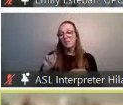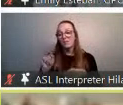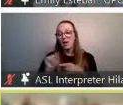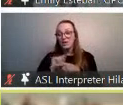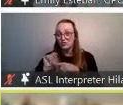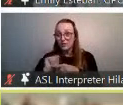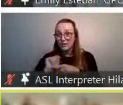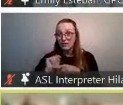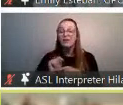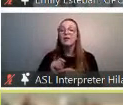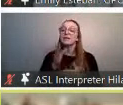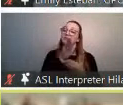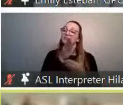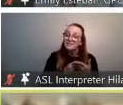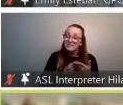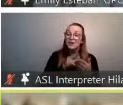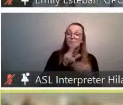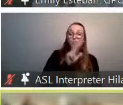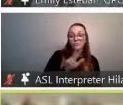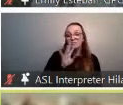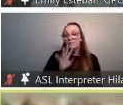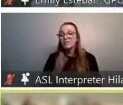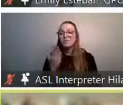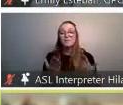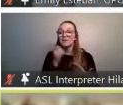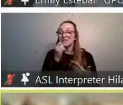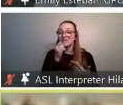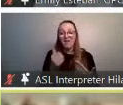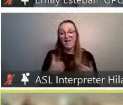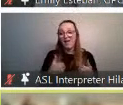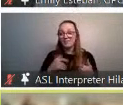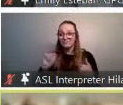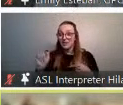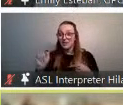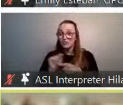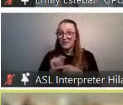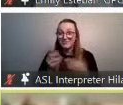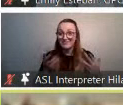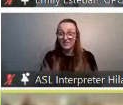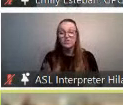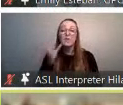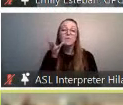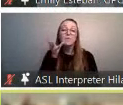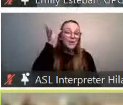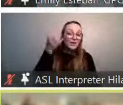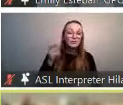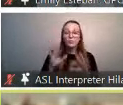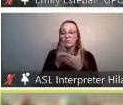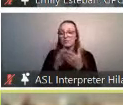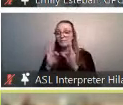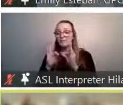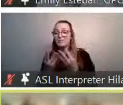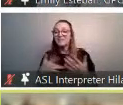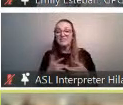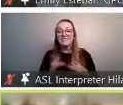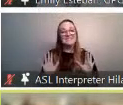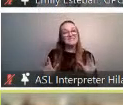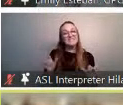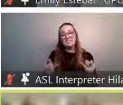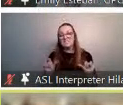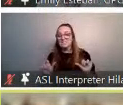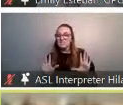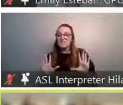trained. And parents or families could be, turned off by that and where they need to be potty trained. And